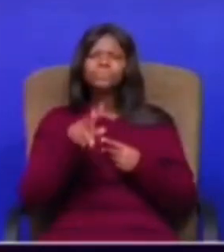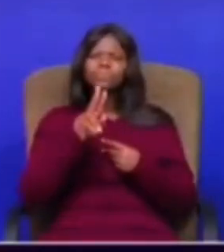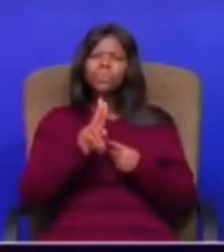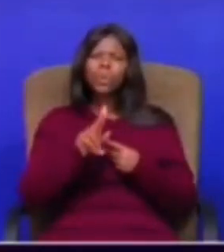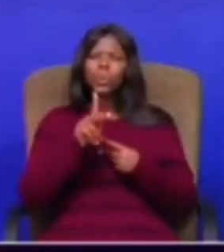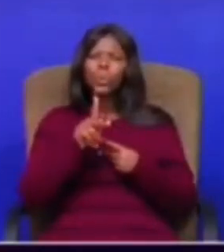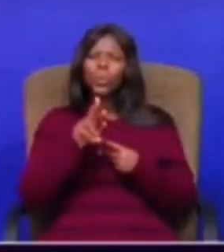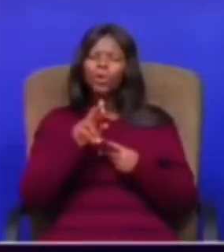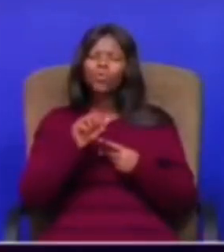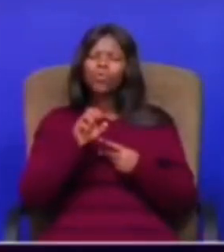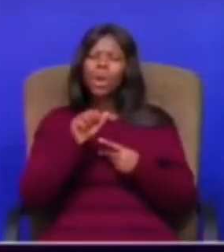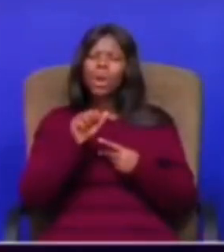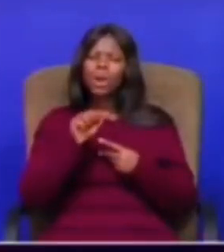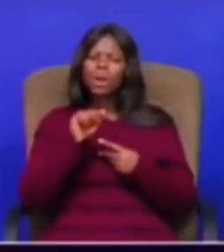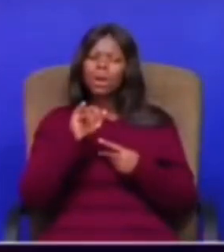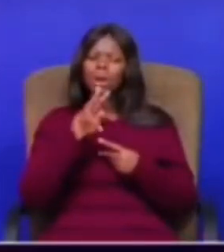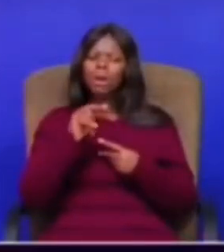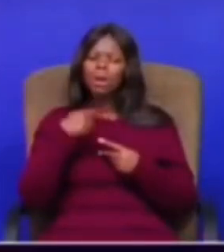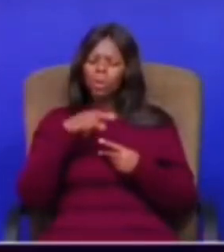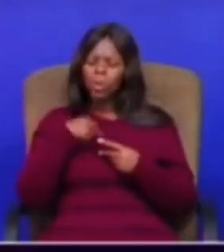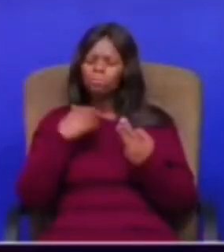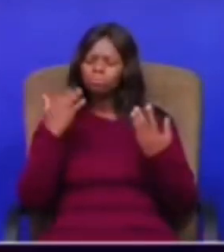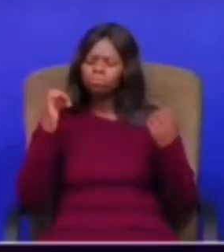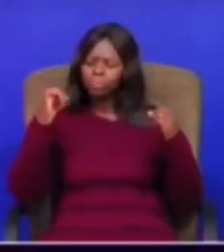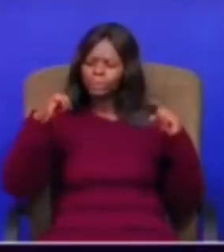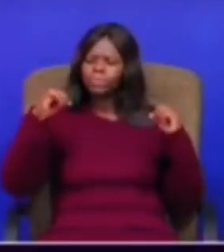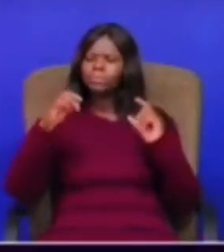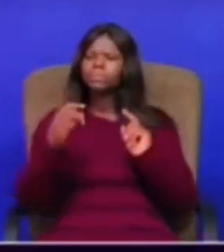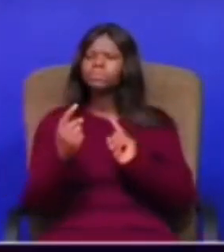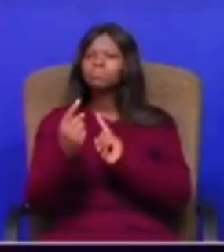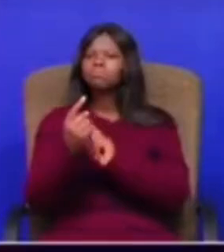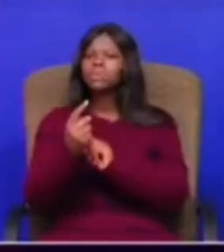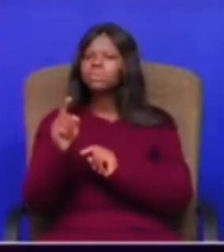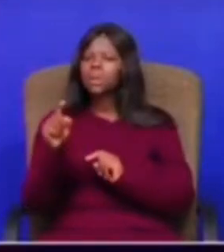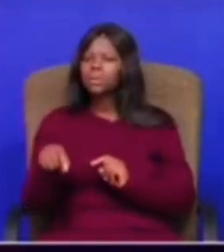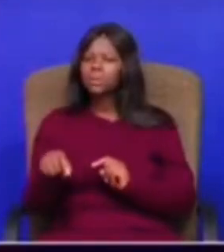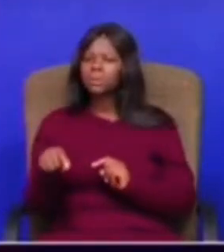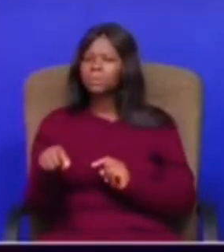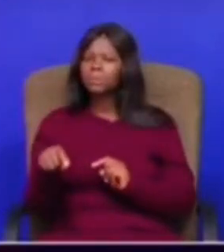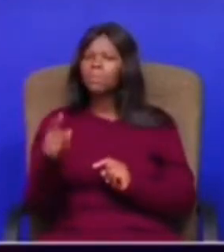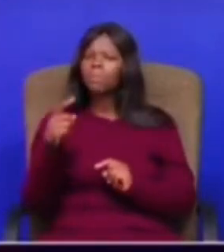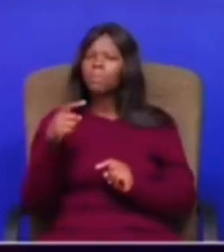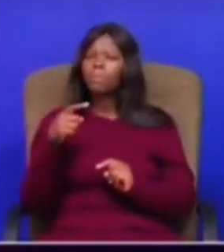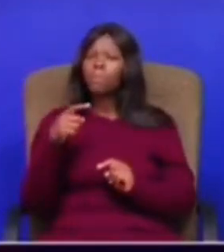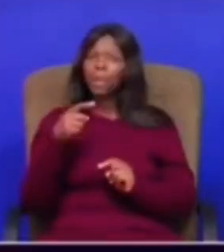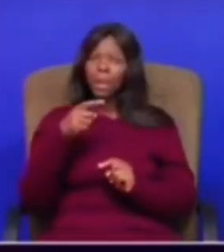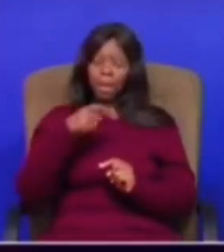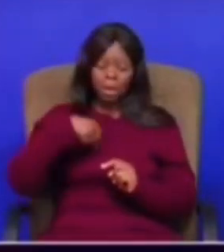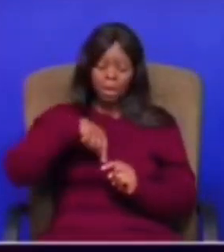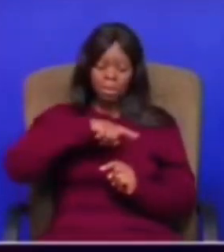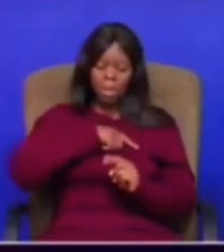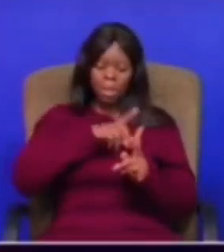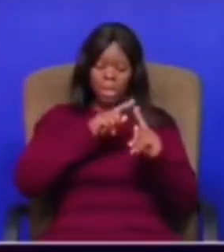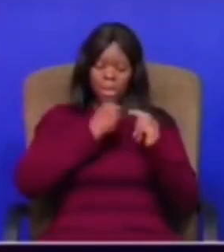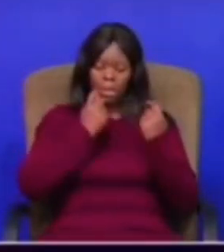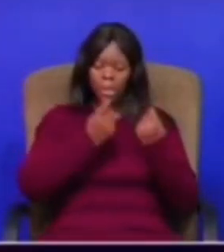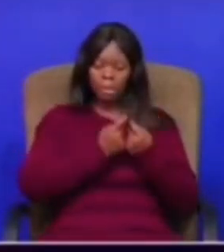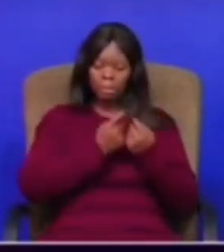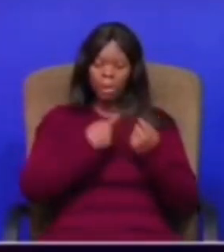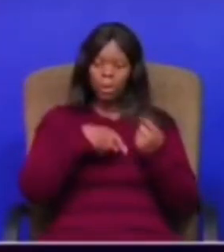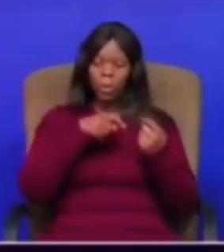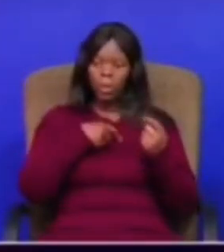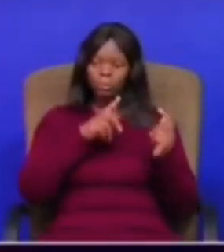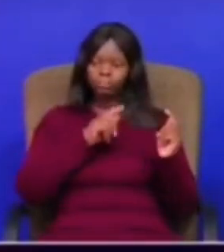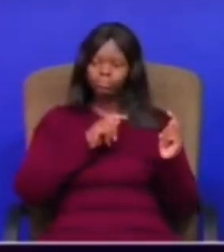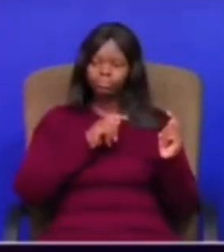meet. And it was to this end that we traveled to the United States with a delegation that all of